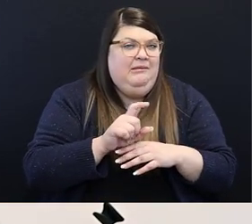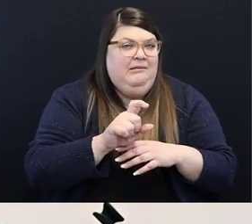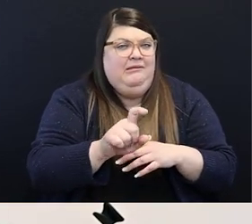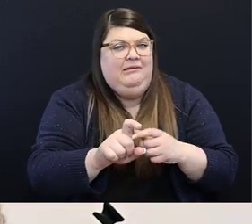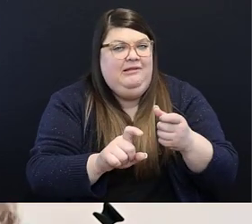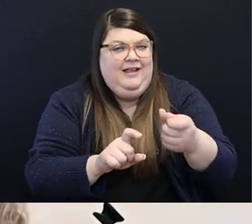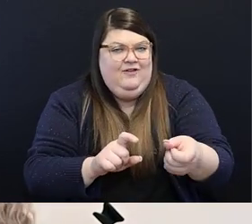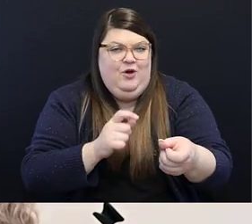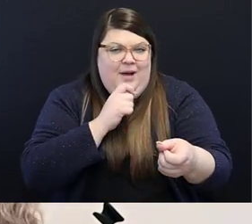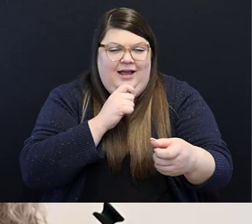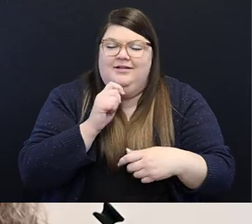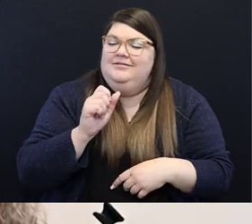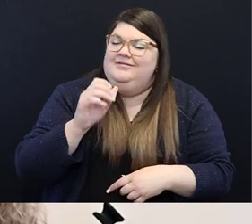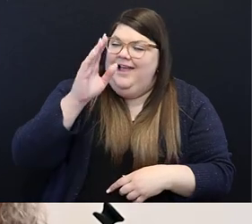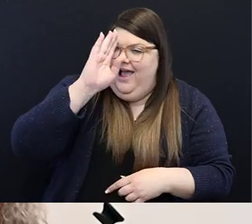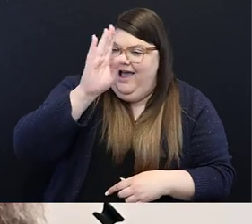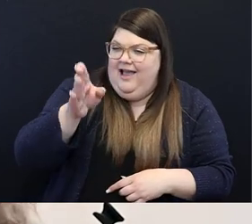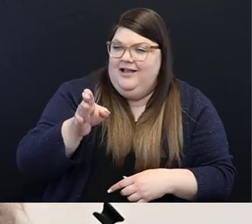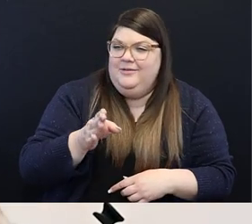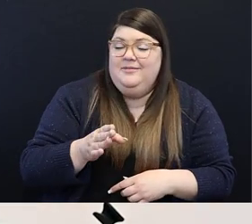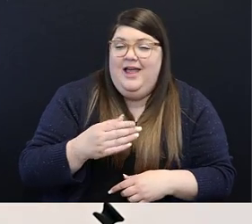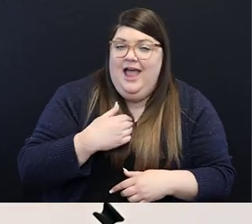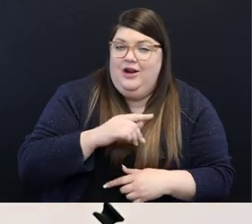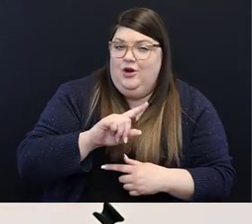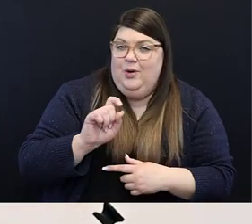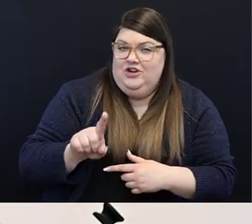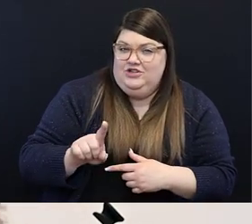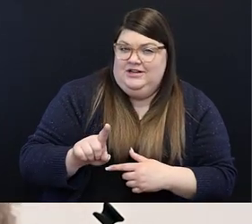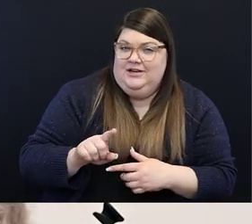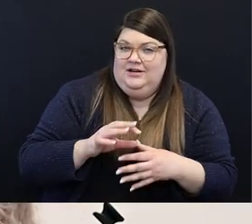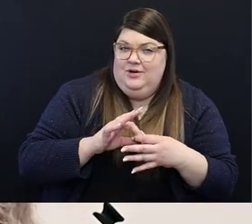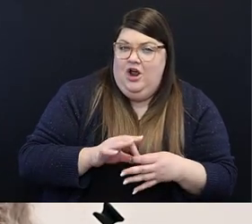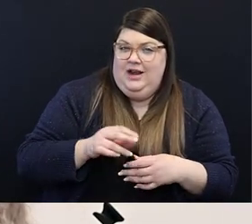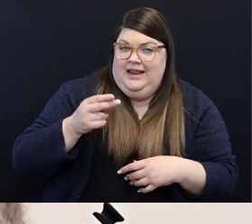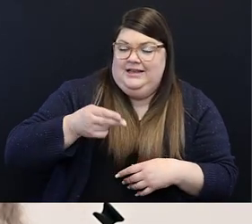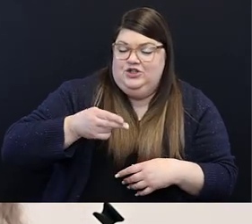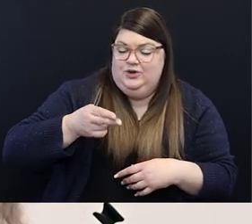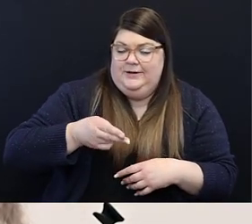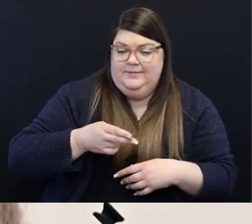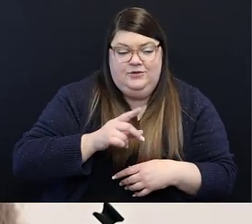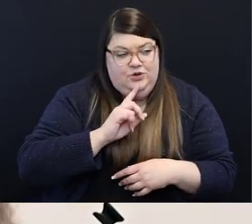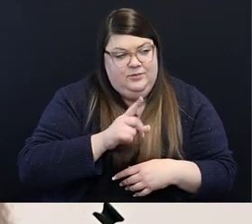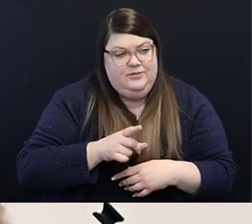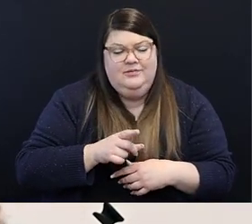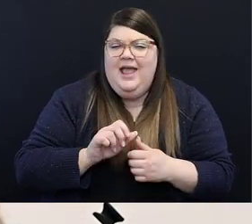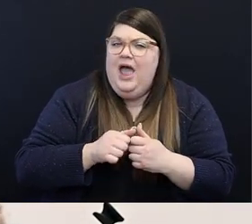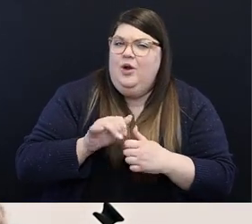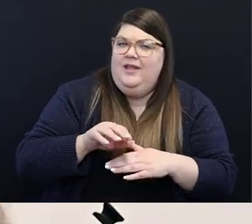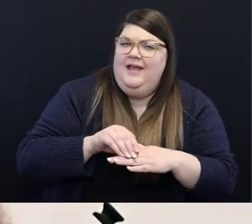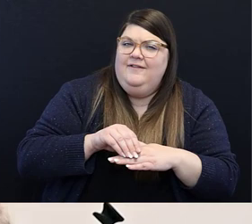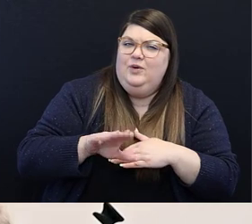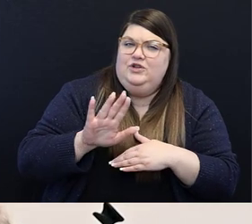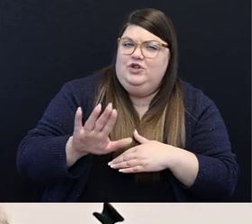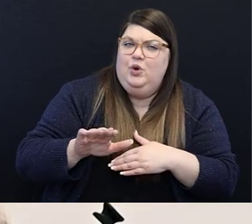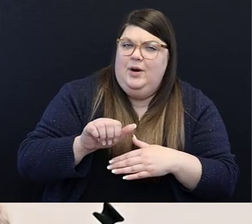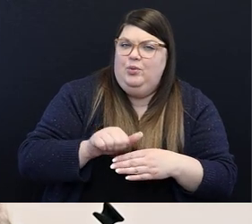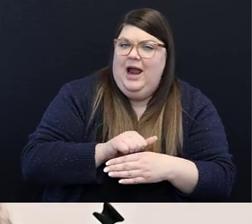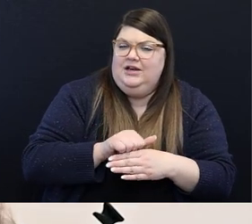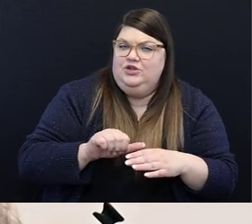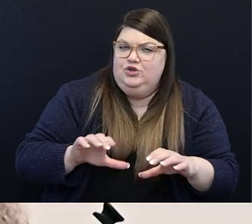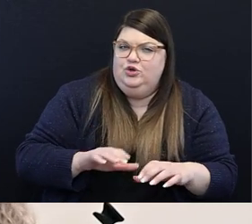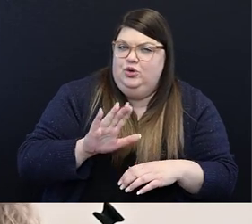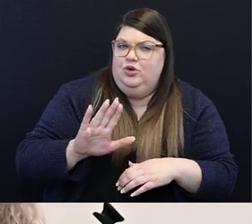Hi. I had a question regarding history. How did it influence your practice